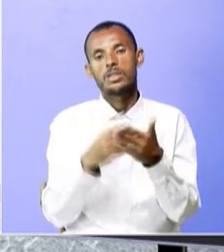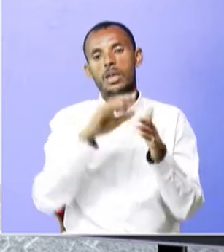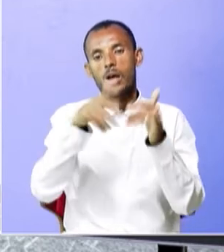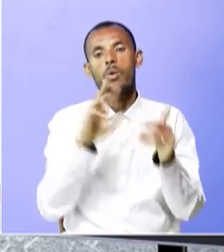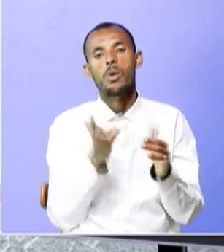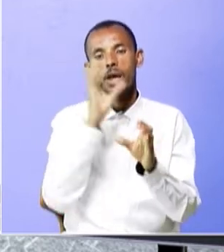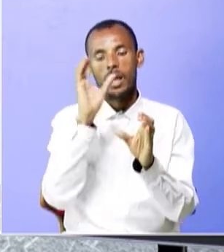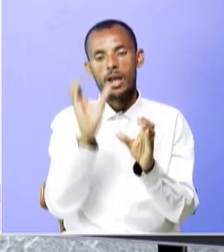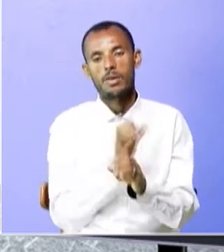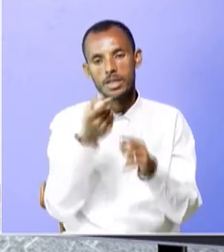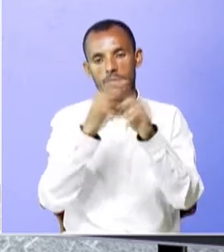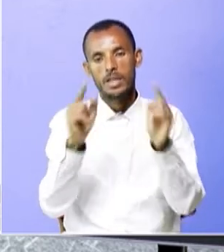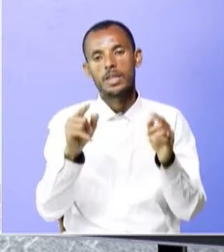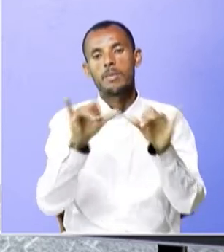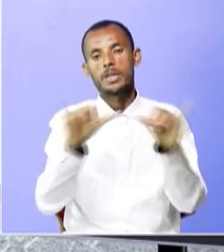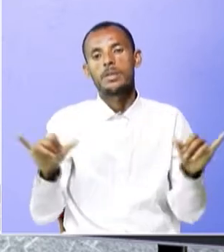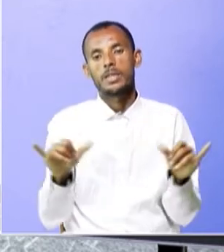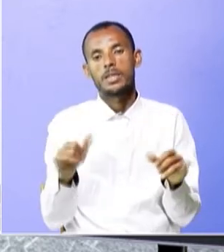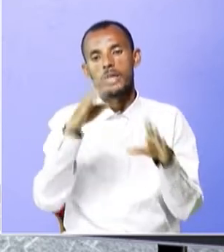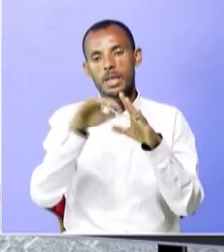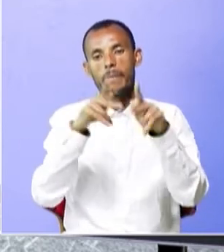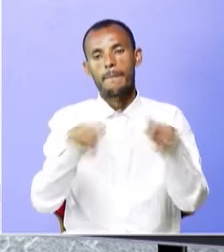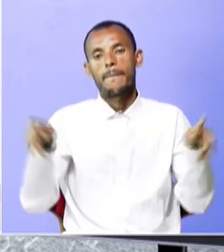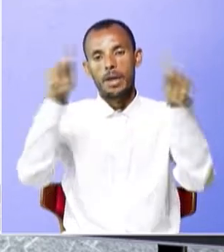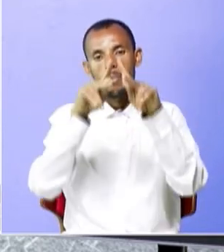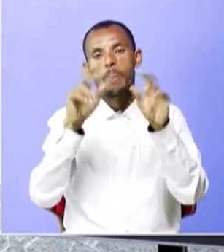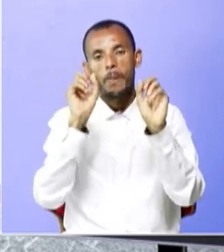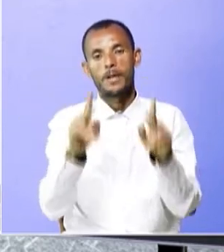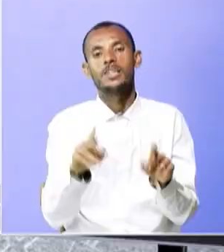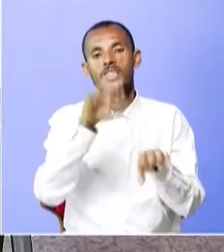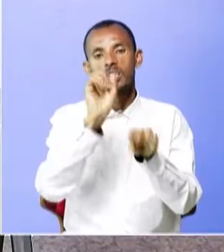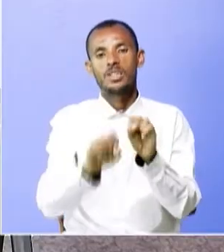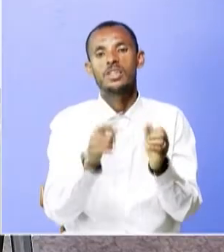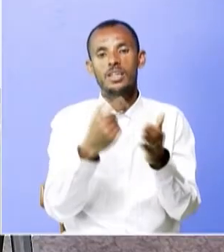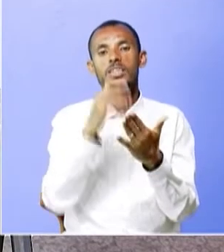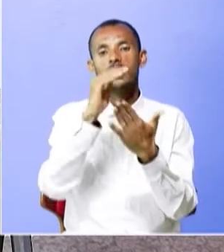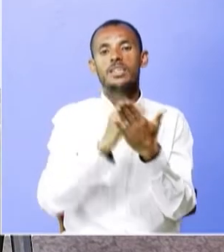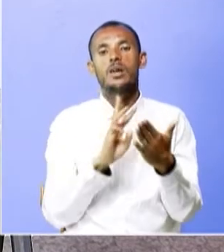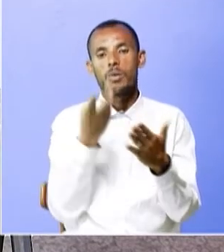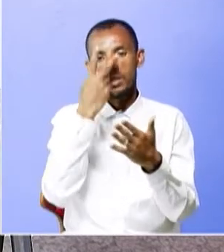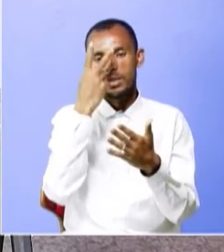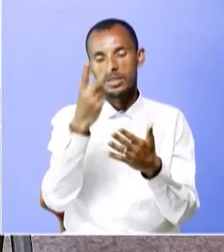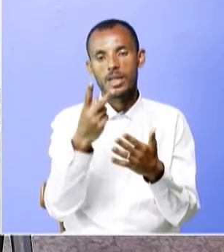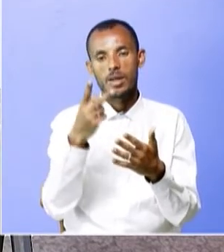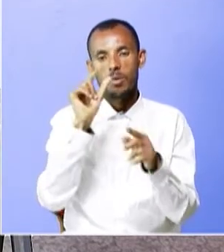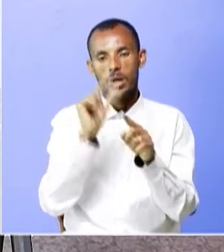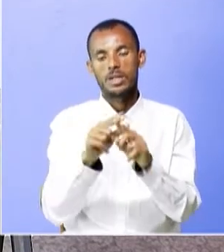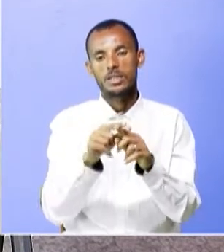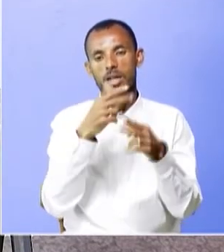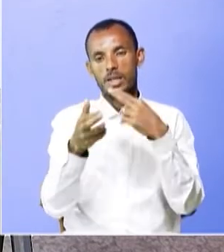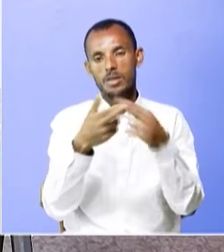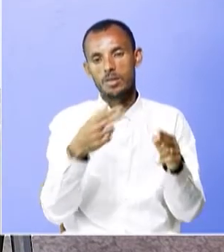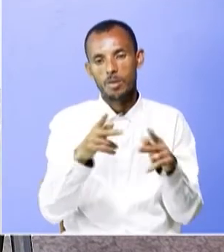we calculate the different measurements in pyramid. Okay, so in this lesson we have seen terminologies related